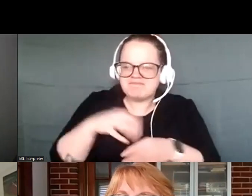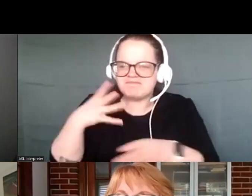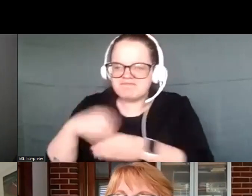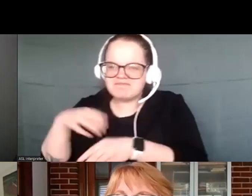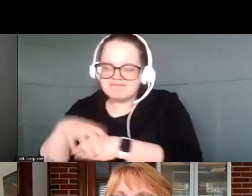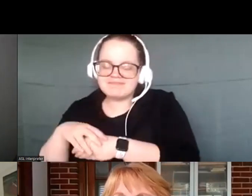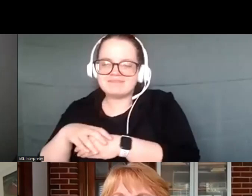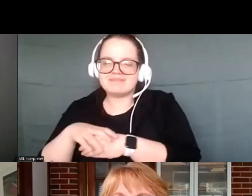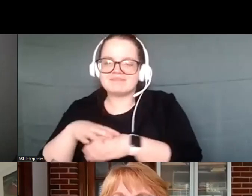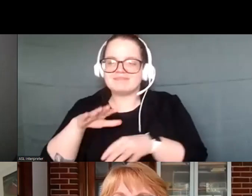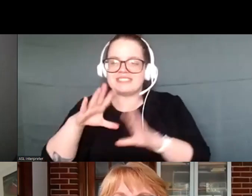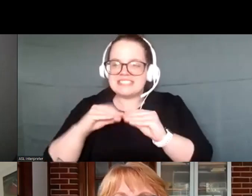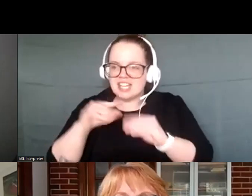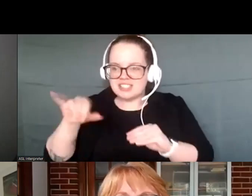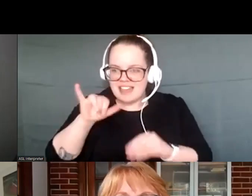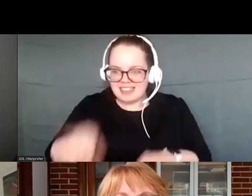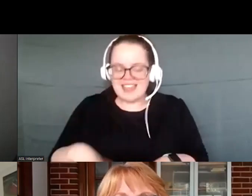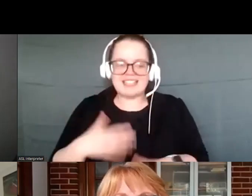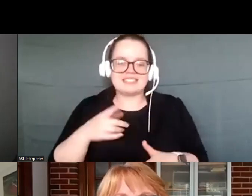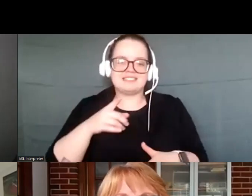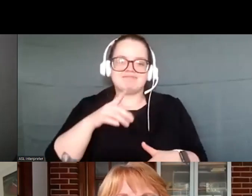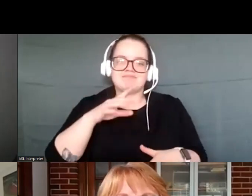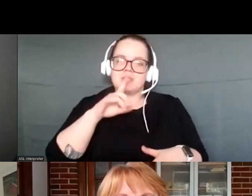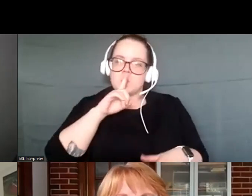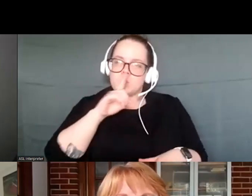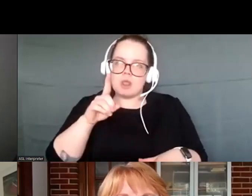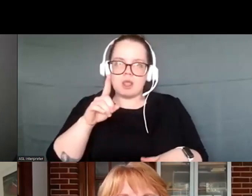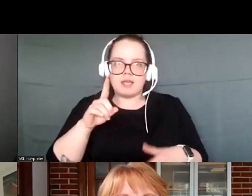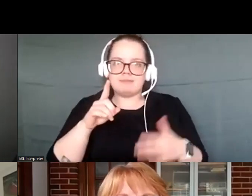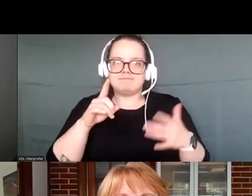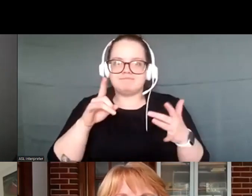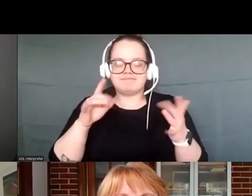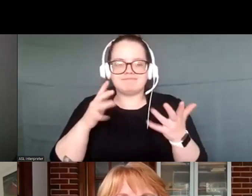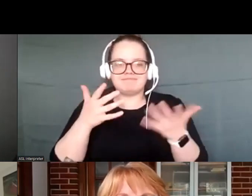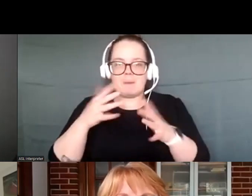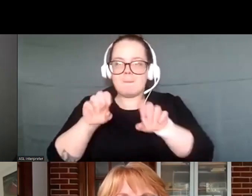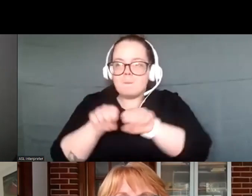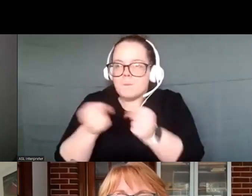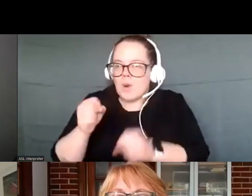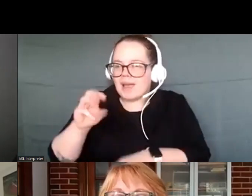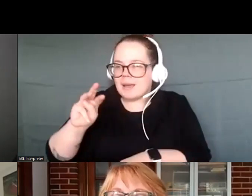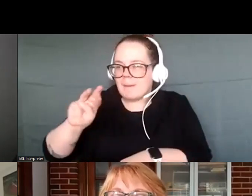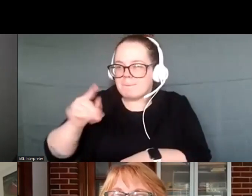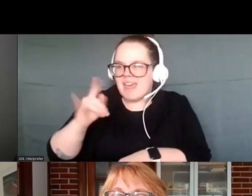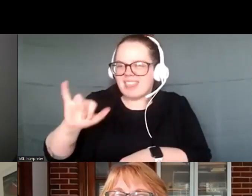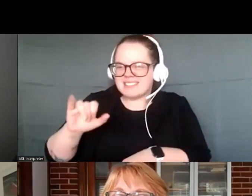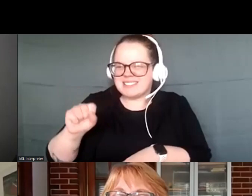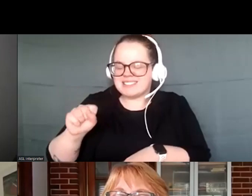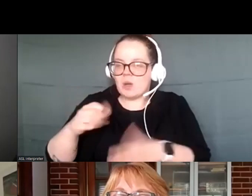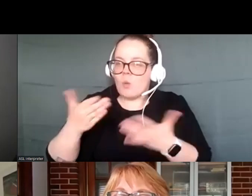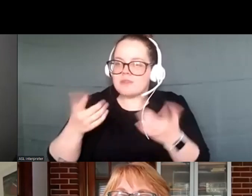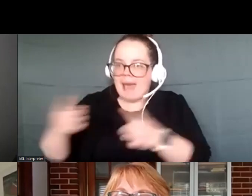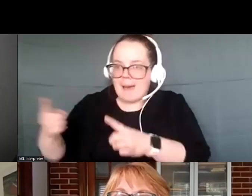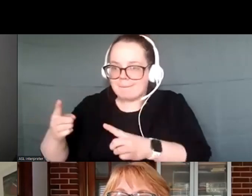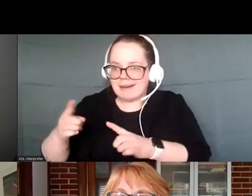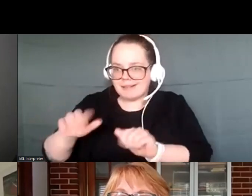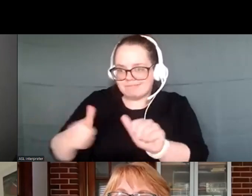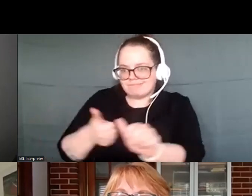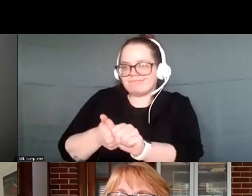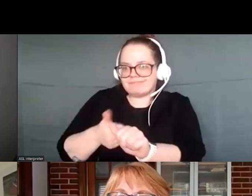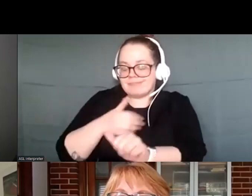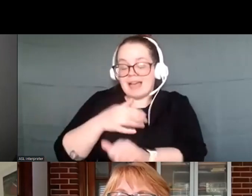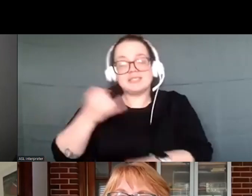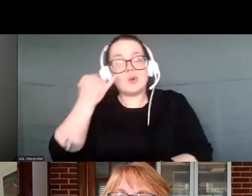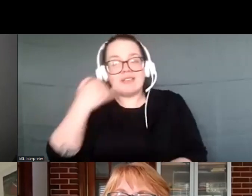to help really demystify a lot of what's going on behind the scenes at the conference. And if you like this session, please let us